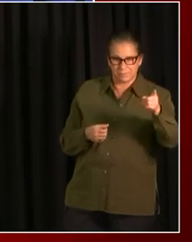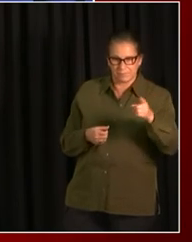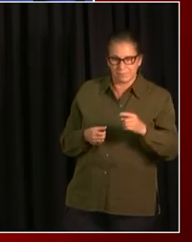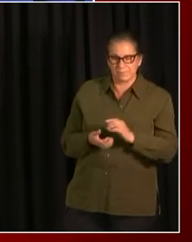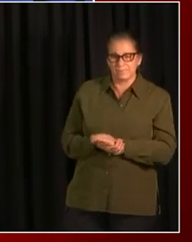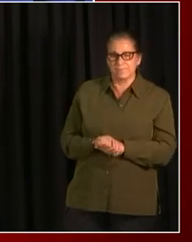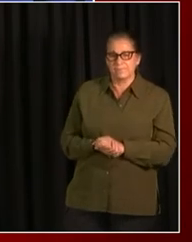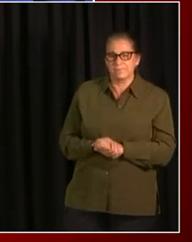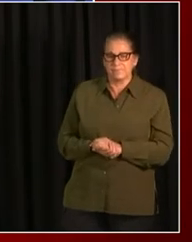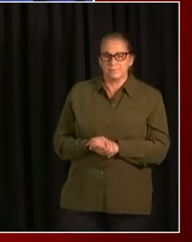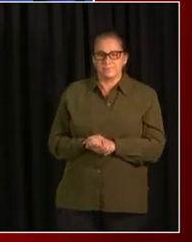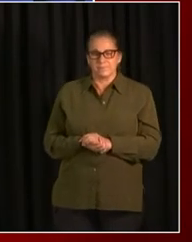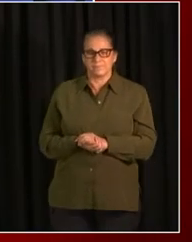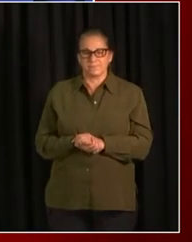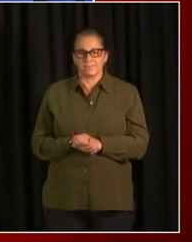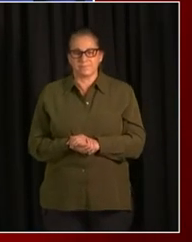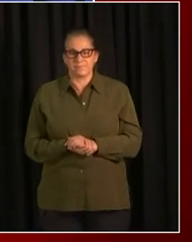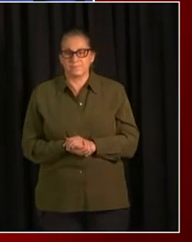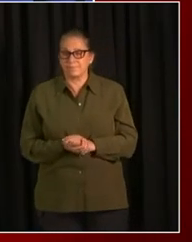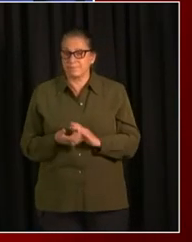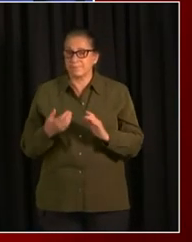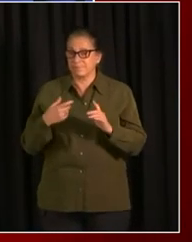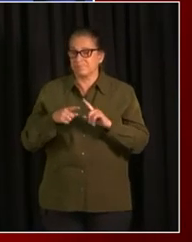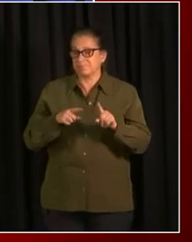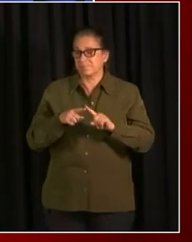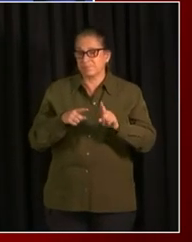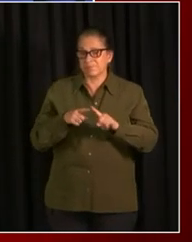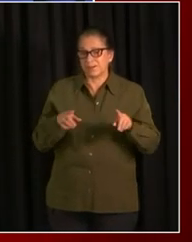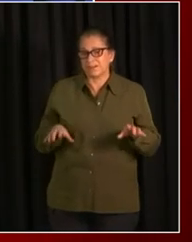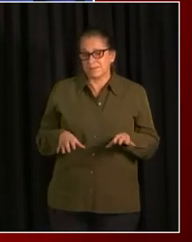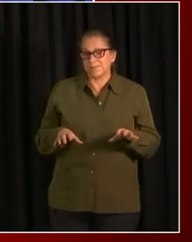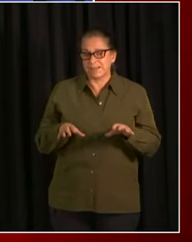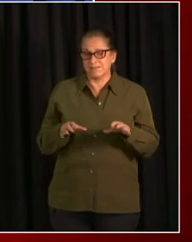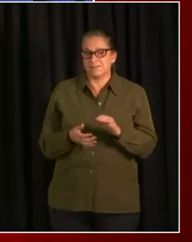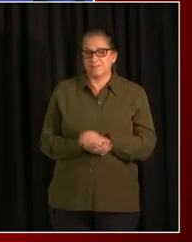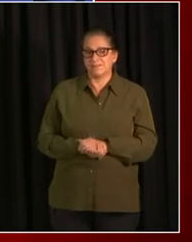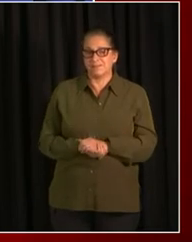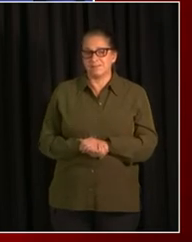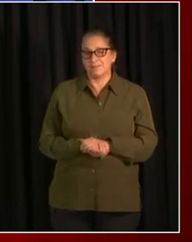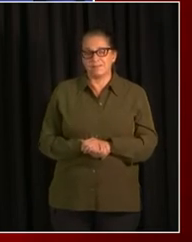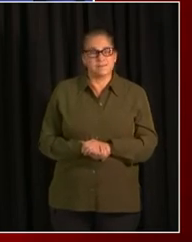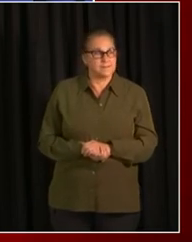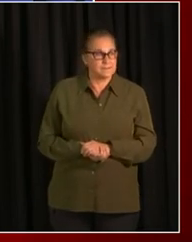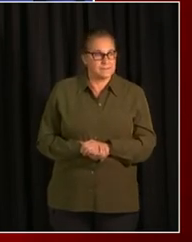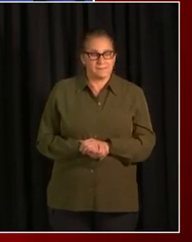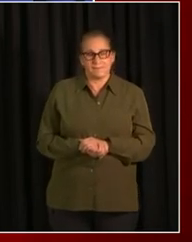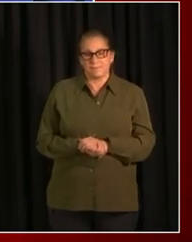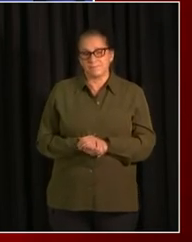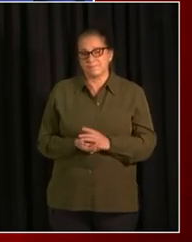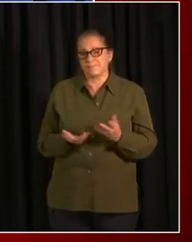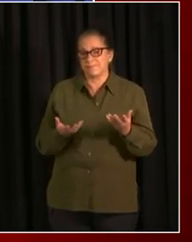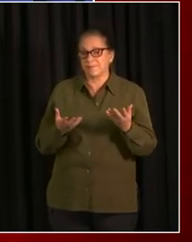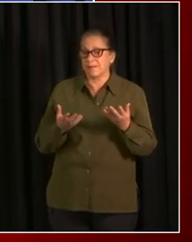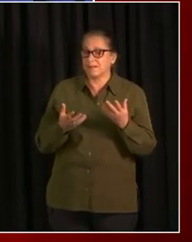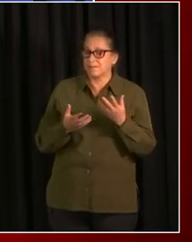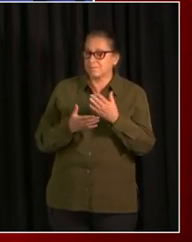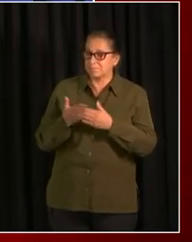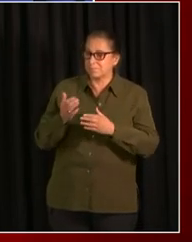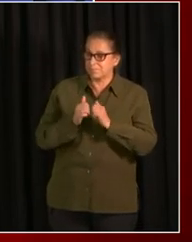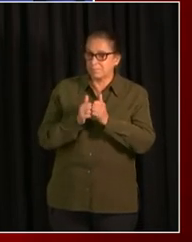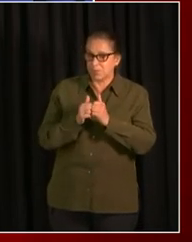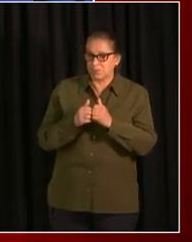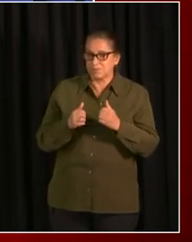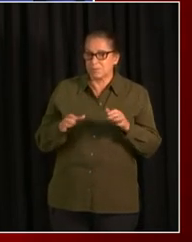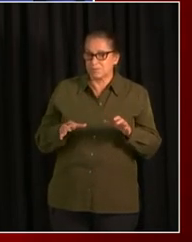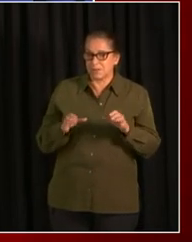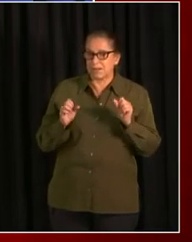ready for those types of activities. But we are looking at ways in which some of those activities can be